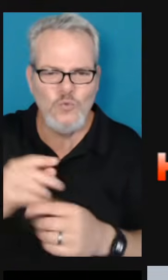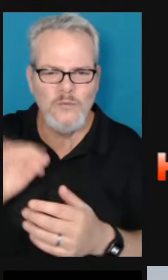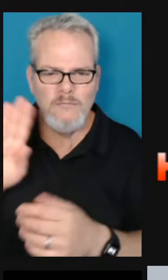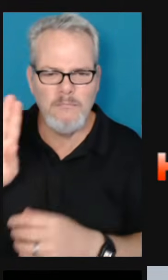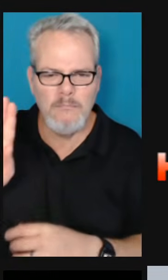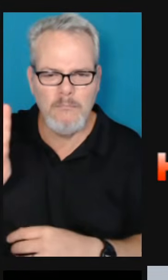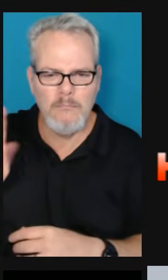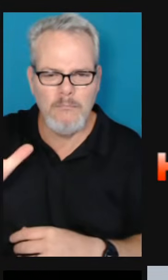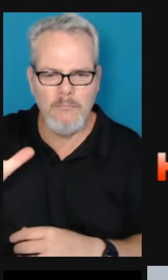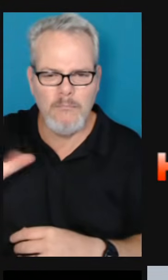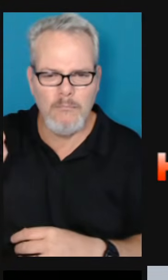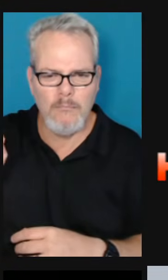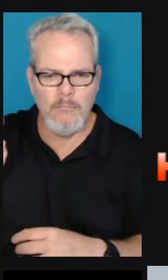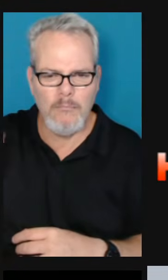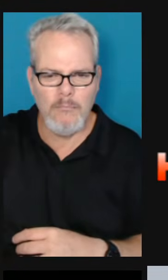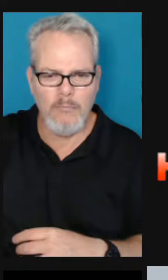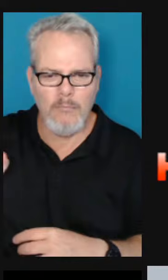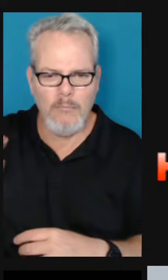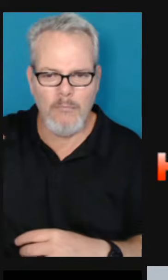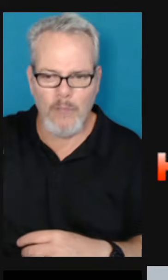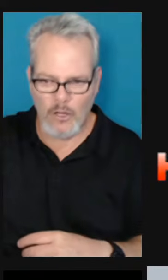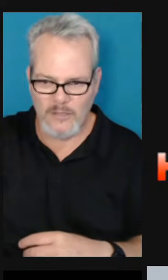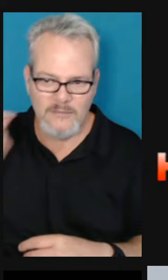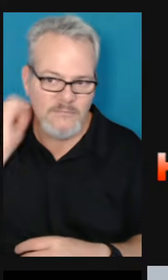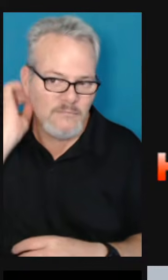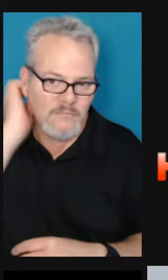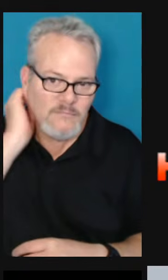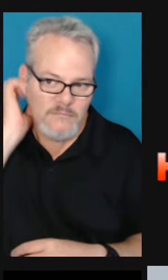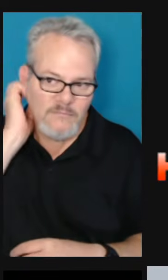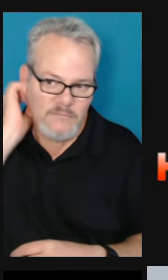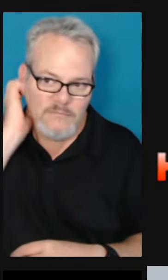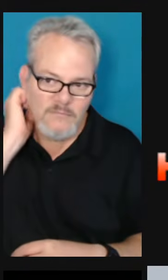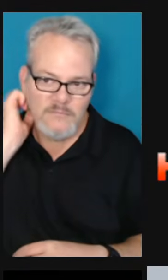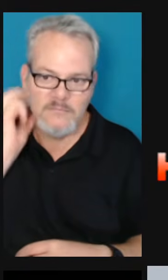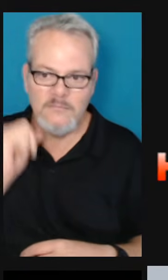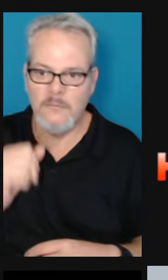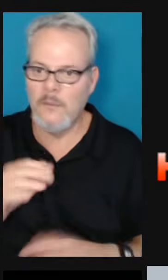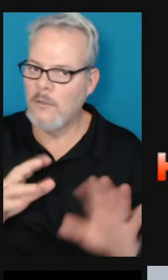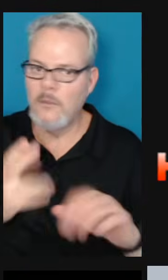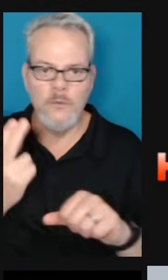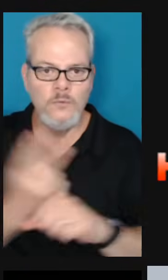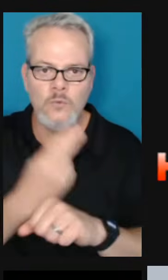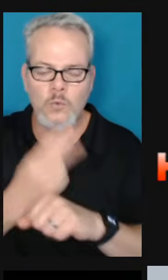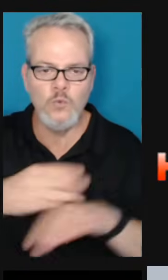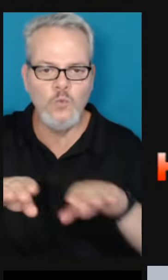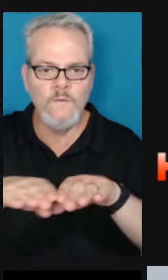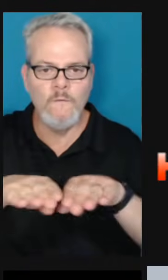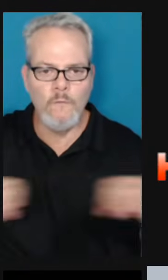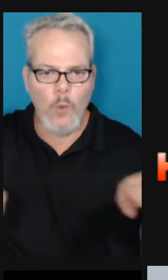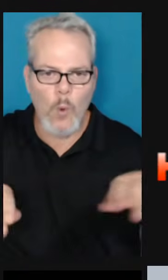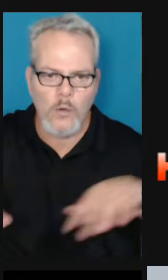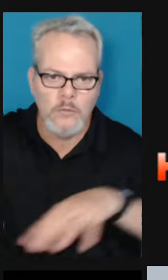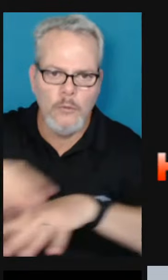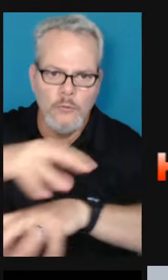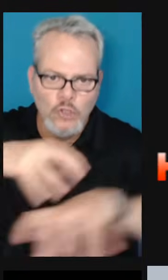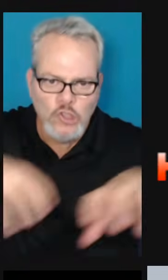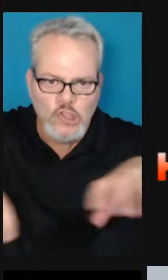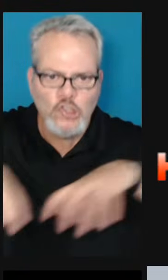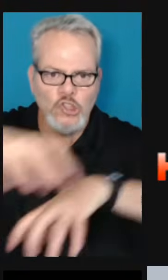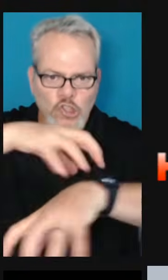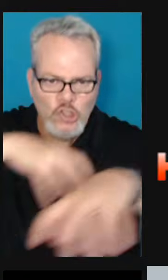And then tack. Floor sweepers should not be used because they're going to re-entrain dust.